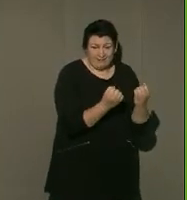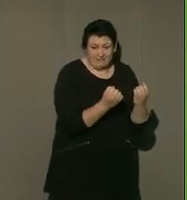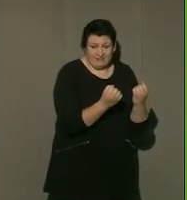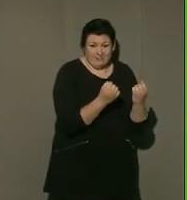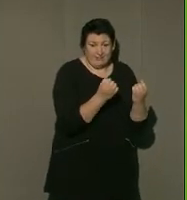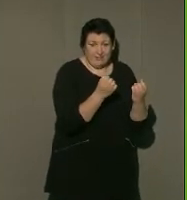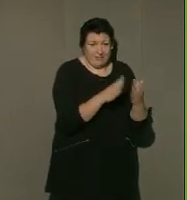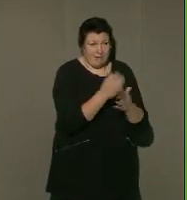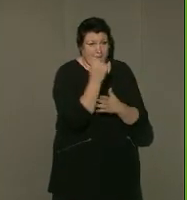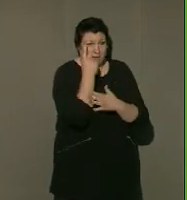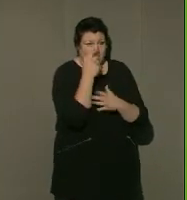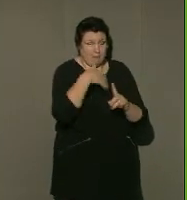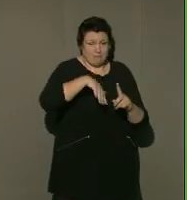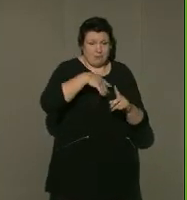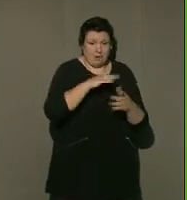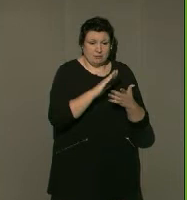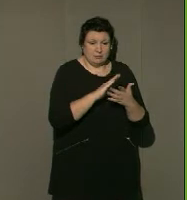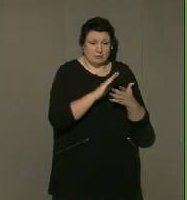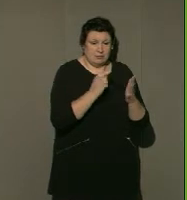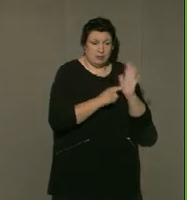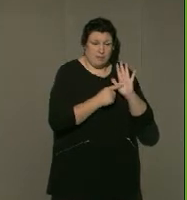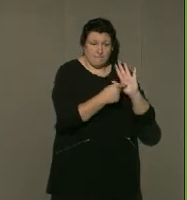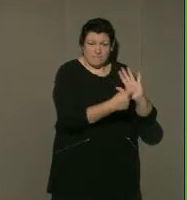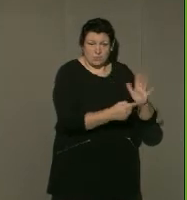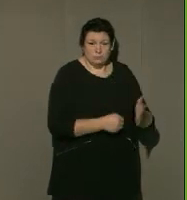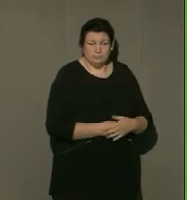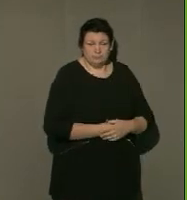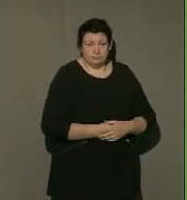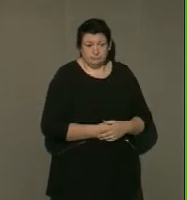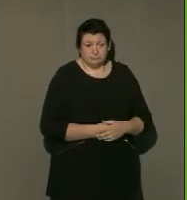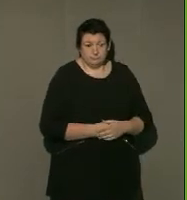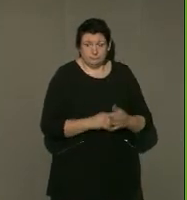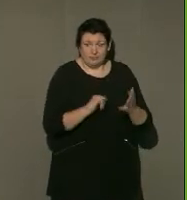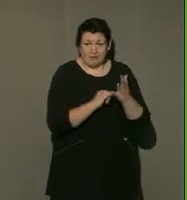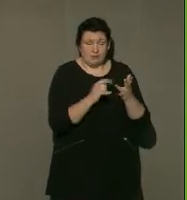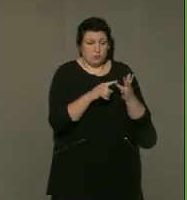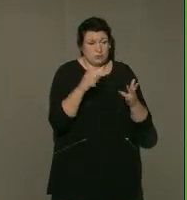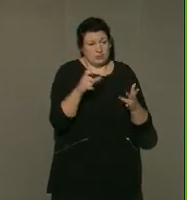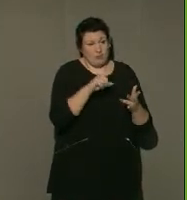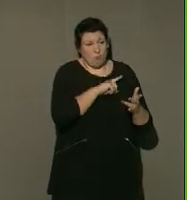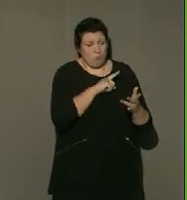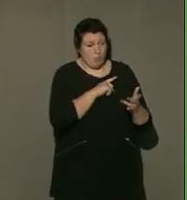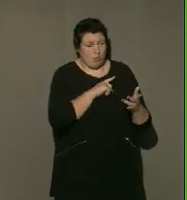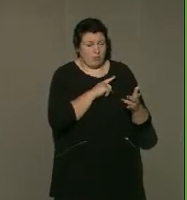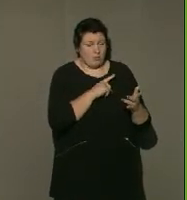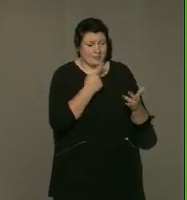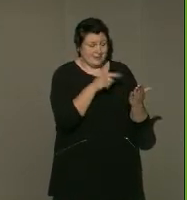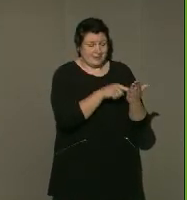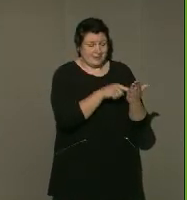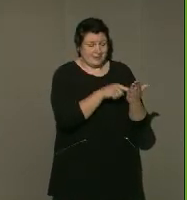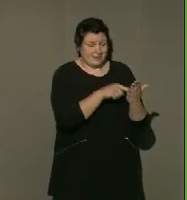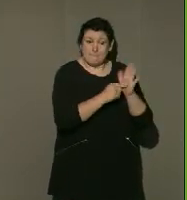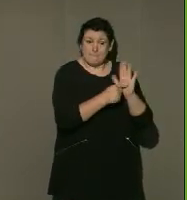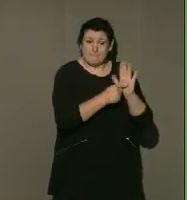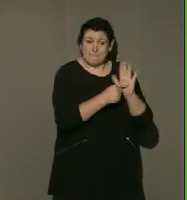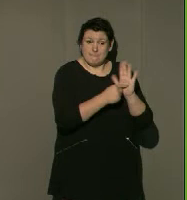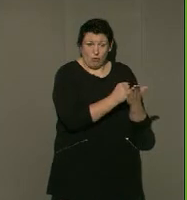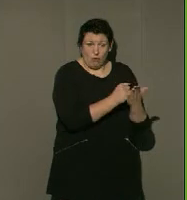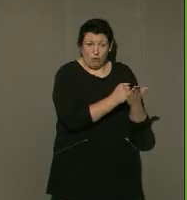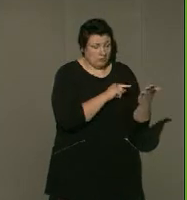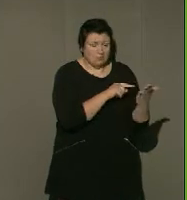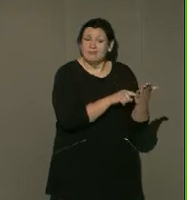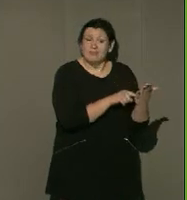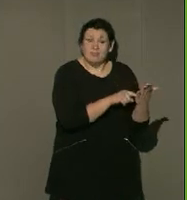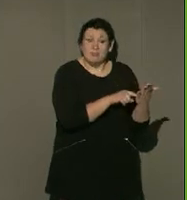original motion. SOC outlined that their reason for ruling the amendment out of order was that, in SOC's